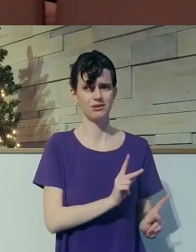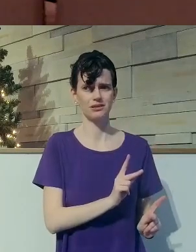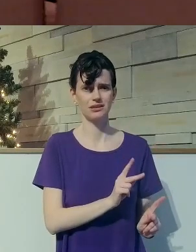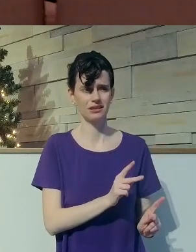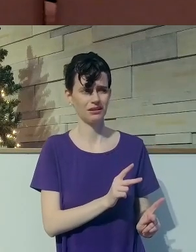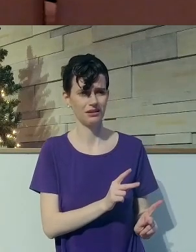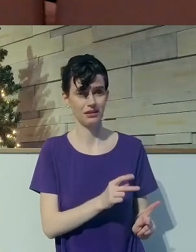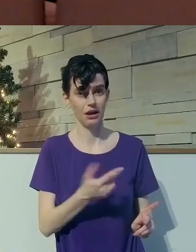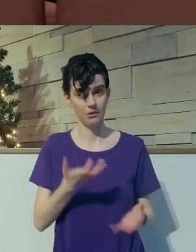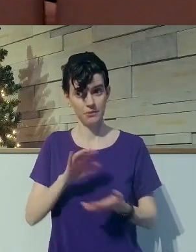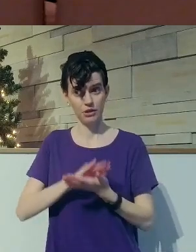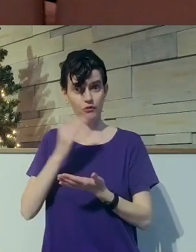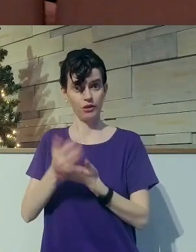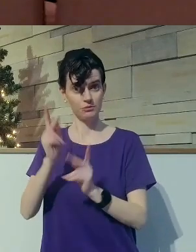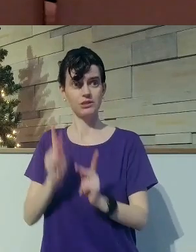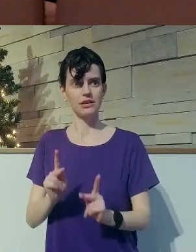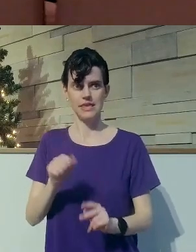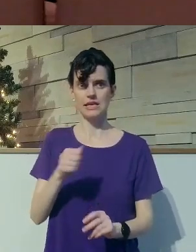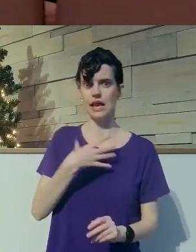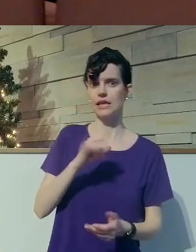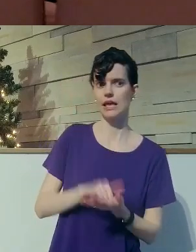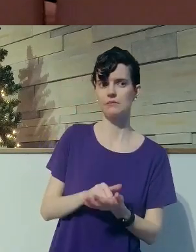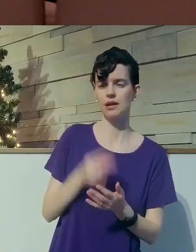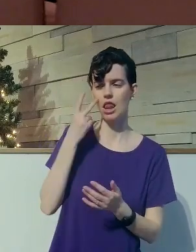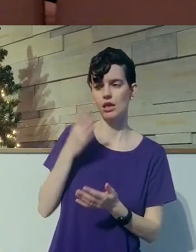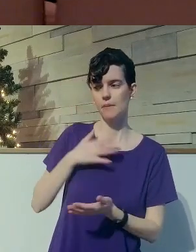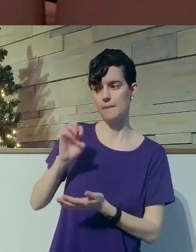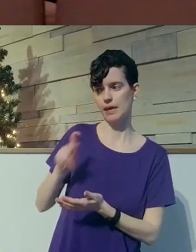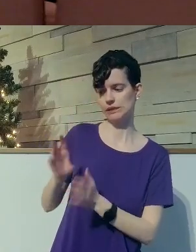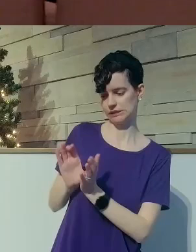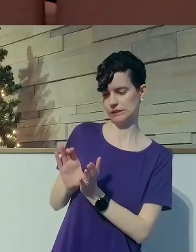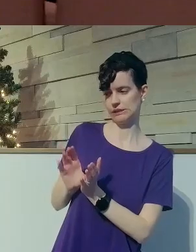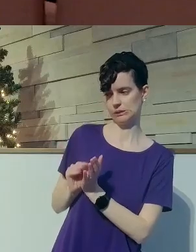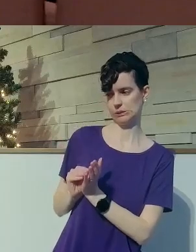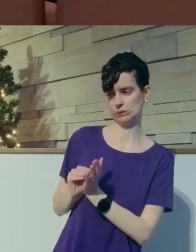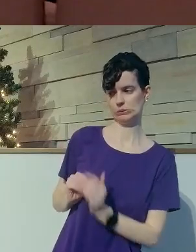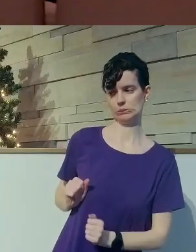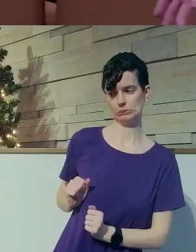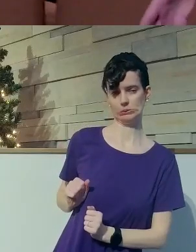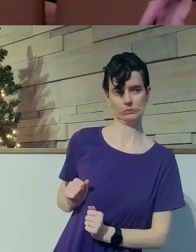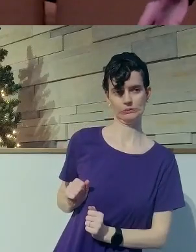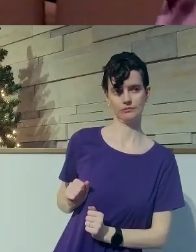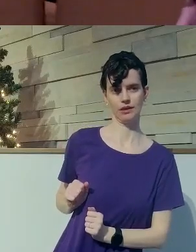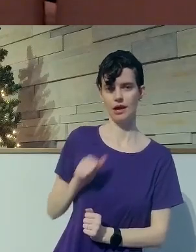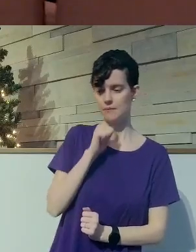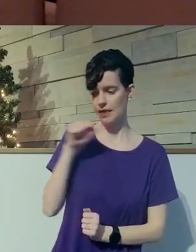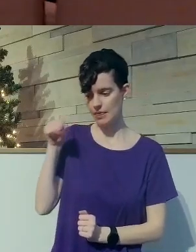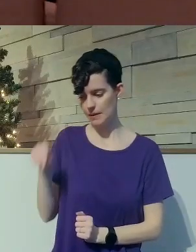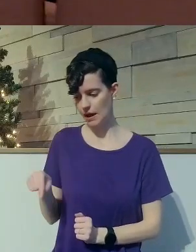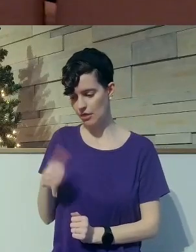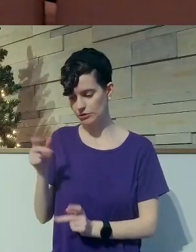So you're going to be the rich person? Yeah, I want to be that, but you know, I'll look at the bank account and that ain't me. And I'm not the one way down on the bottom,